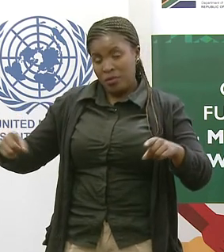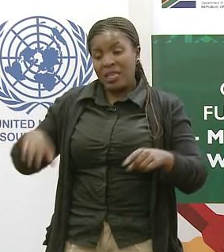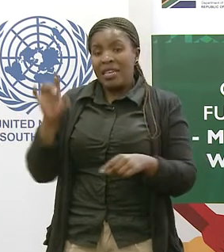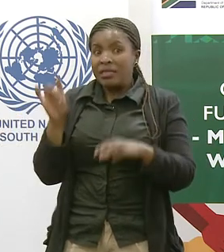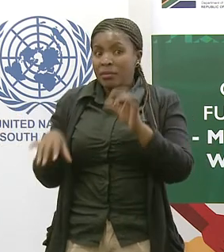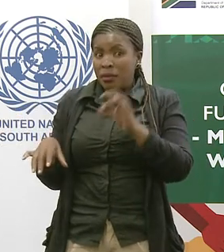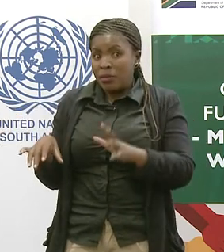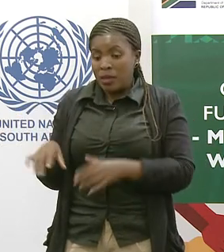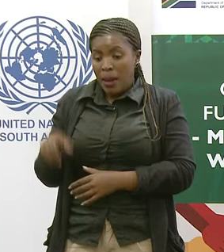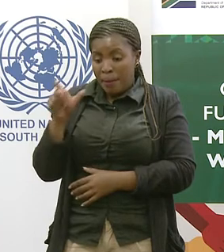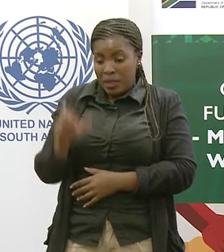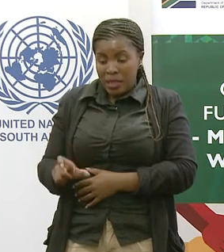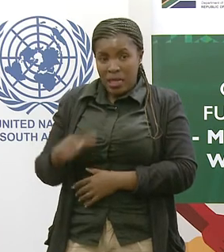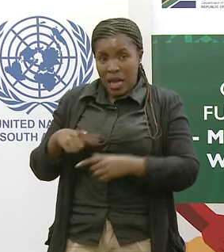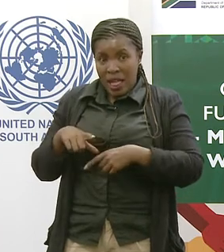miserable